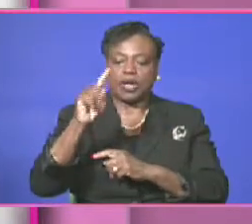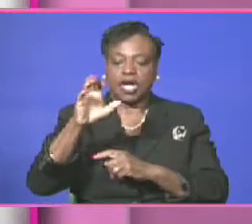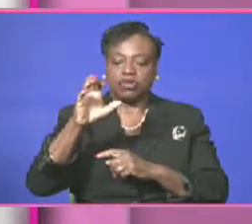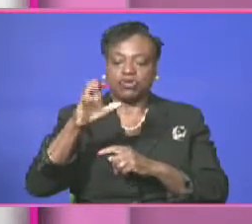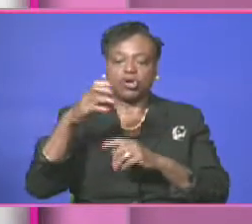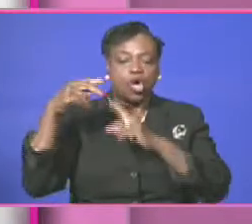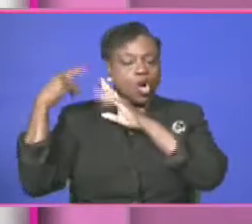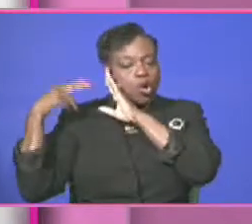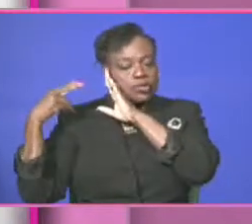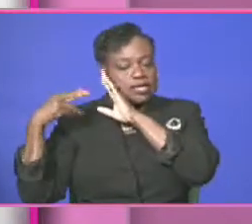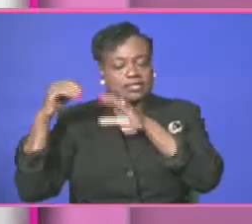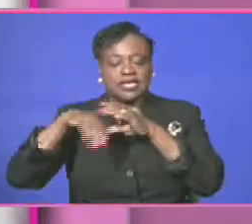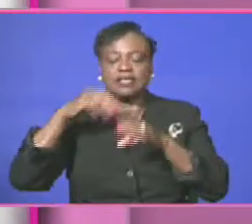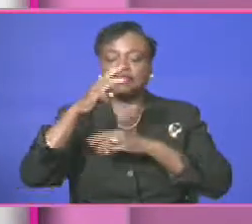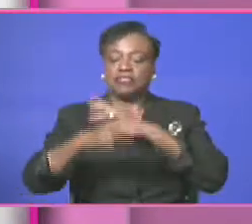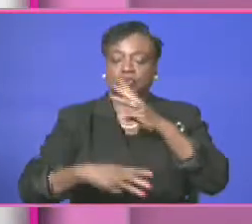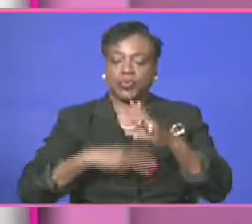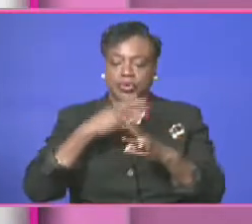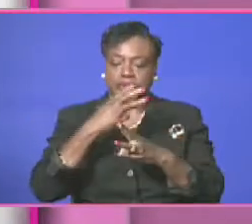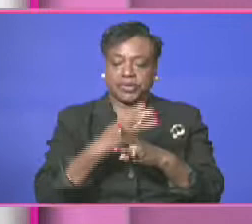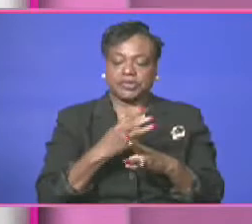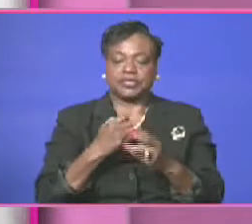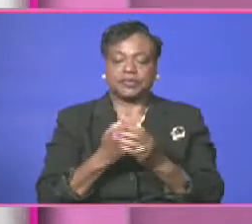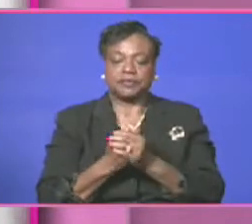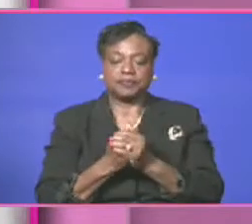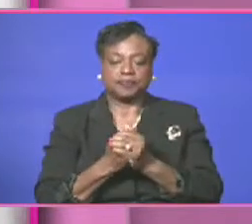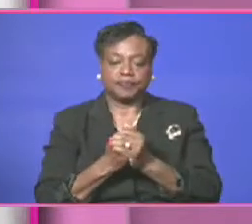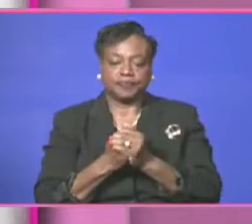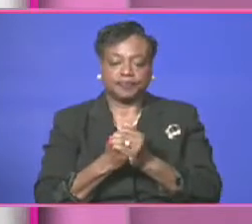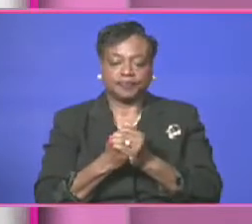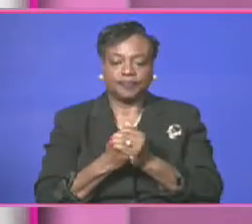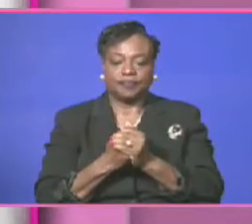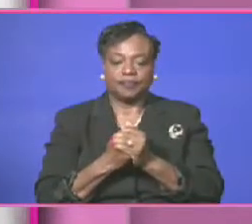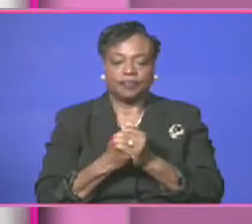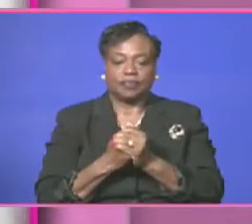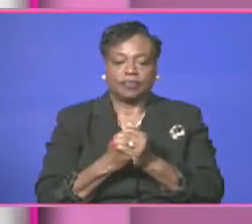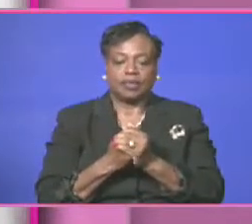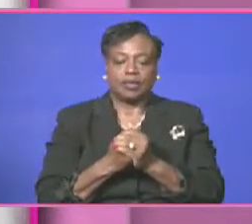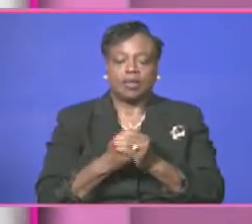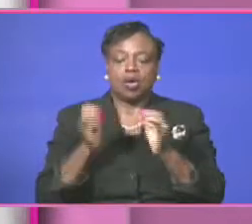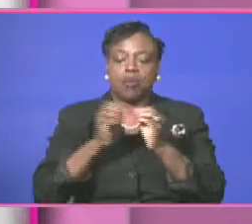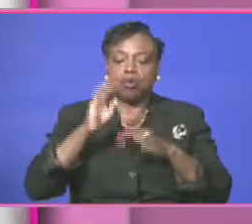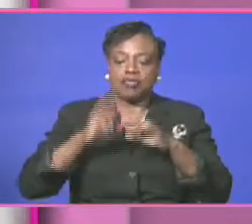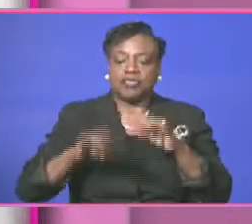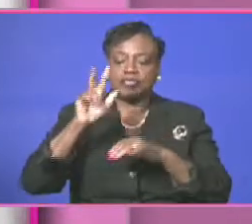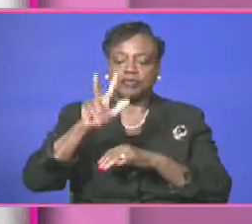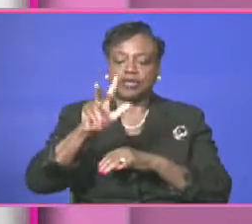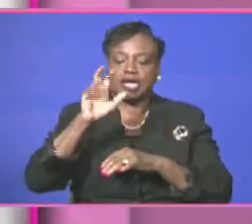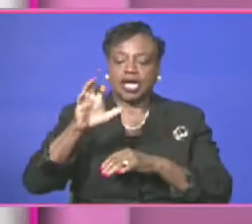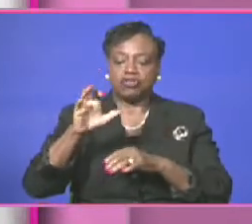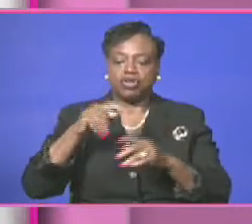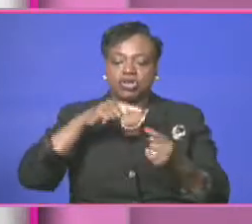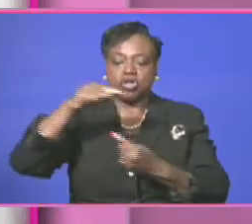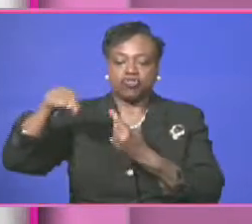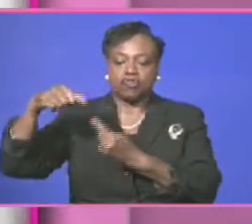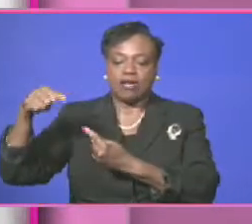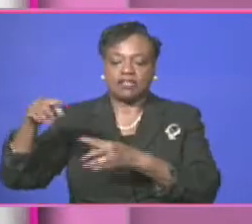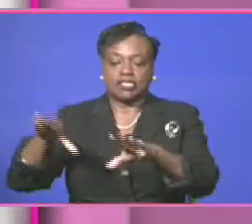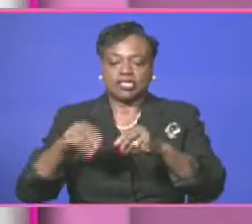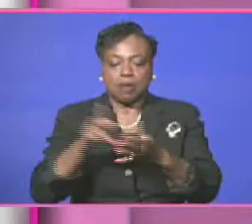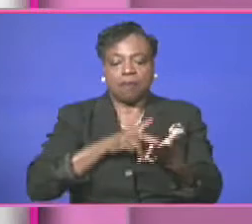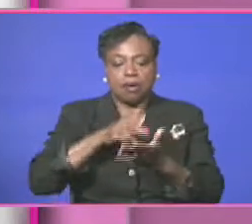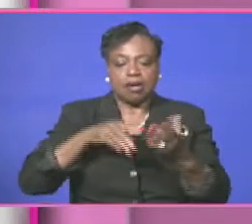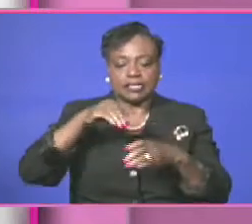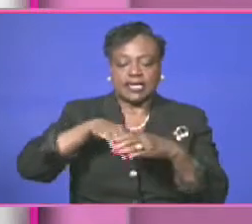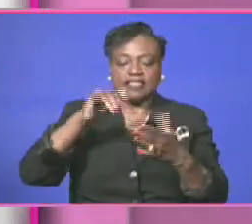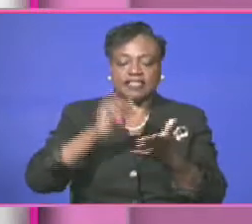world by Travel and Leisure's World's Best Awards 2017. Now more than 300,000 travelers took part in that survey.